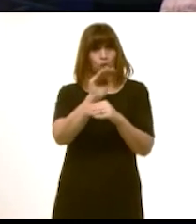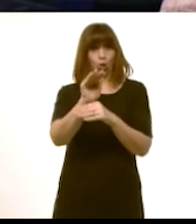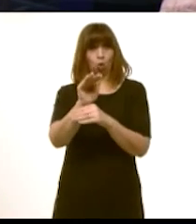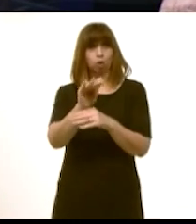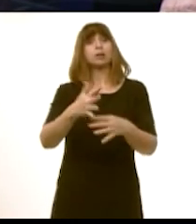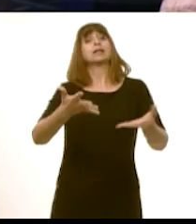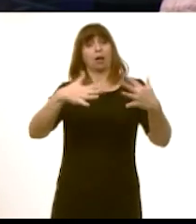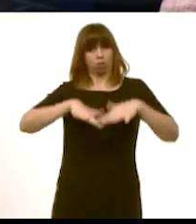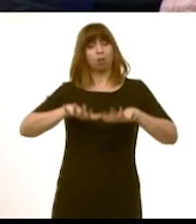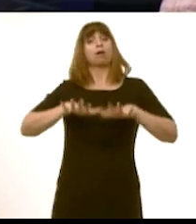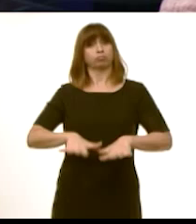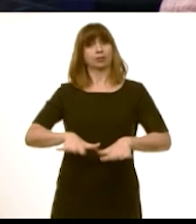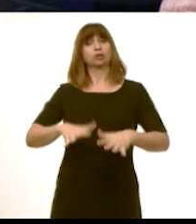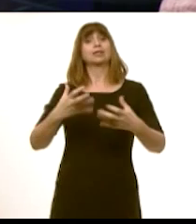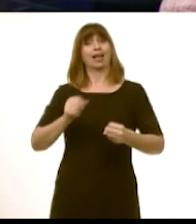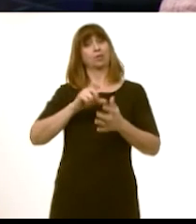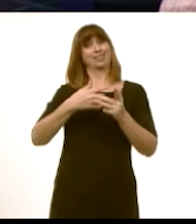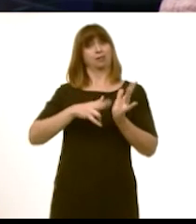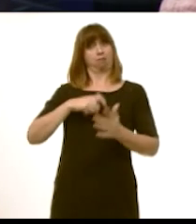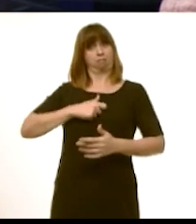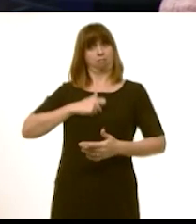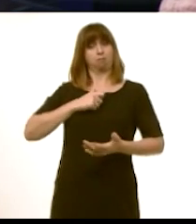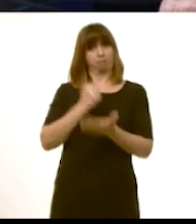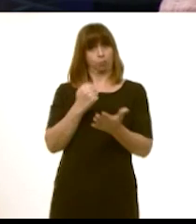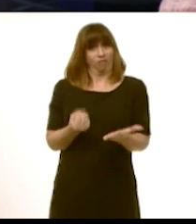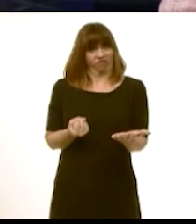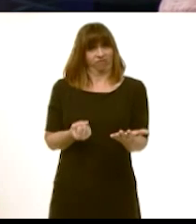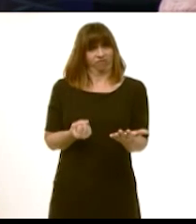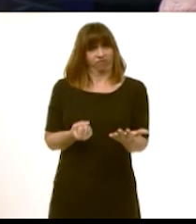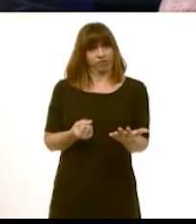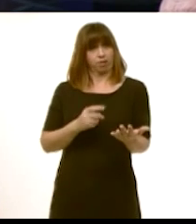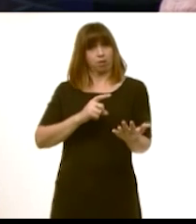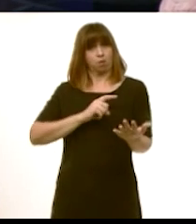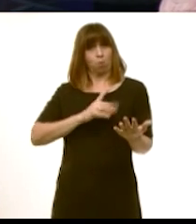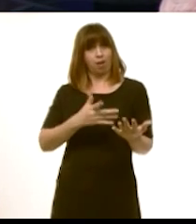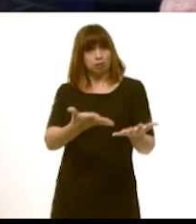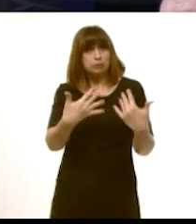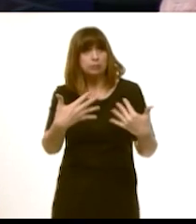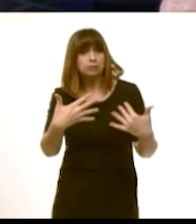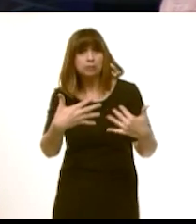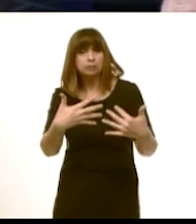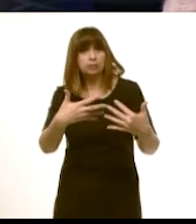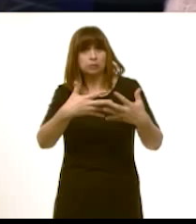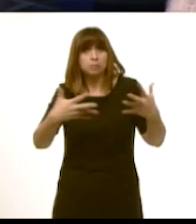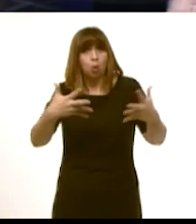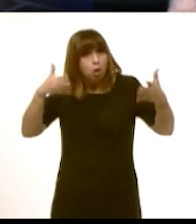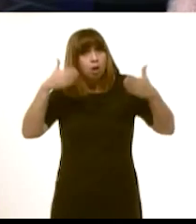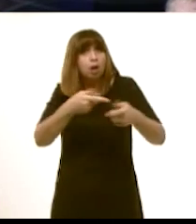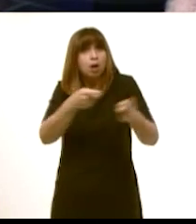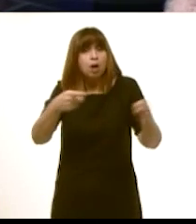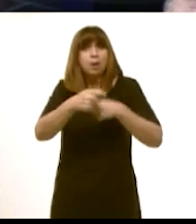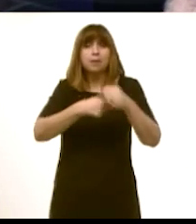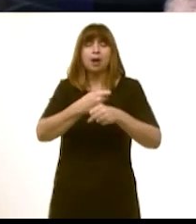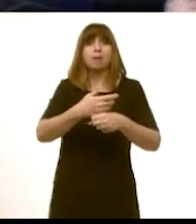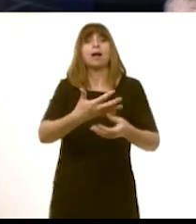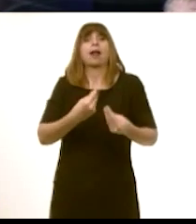British citizens. And I wonder if you would consider, given the shortage of junior doctors, opening a number of places to people in that position so that they can